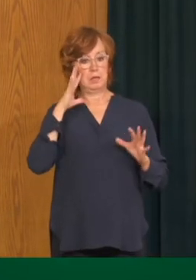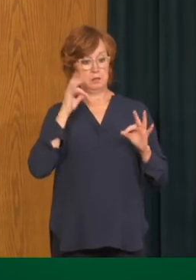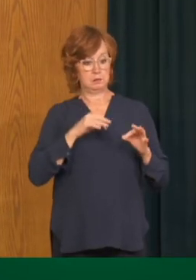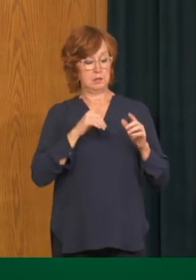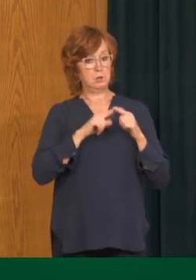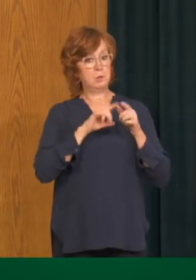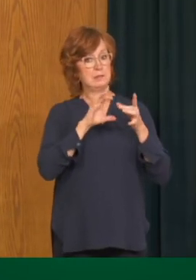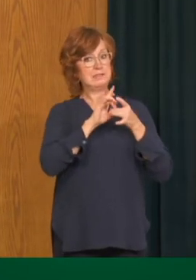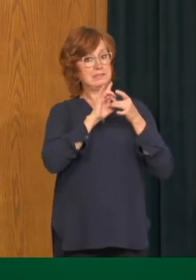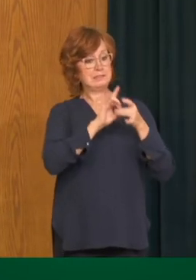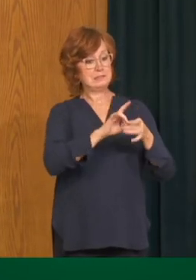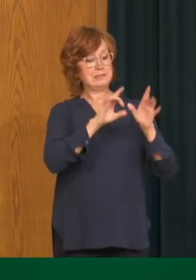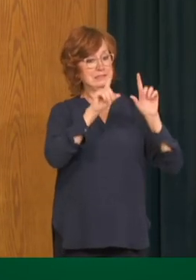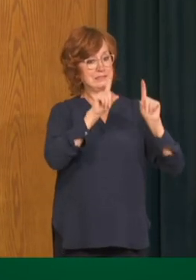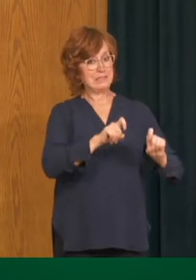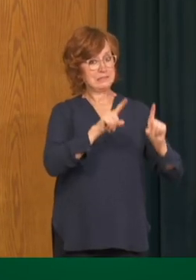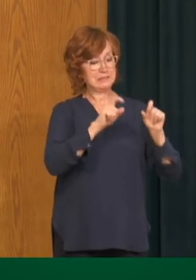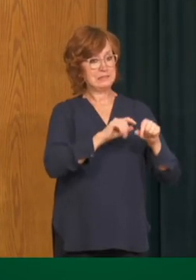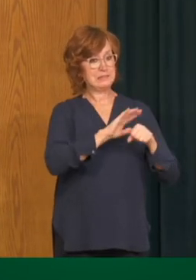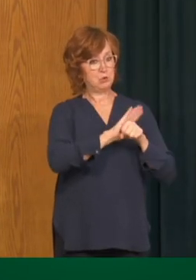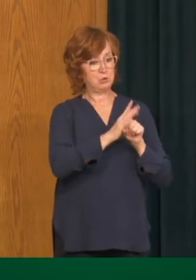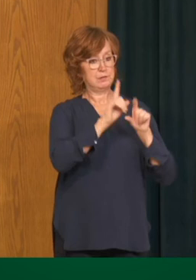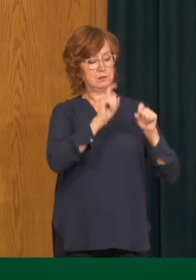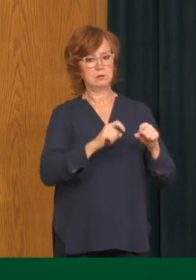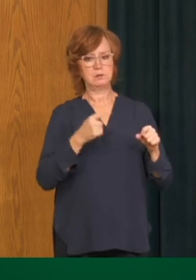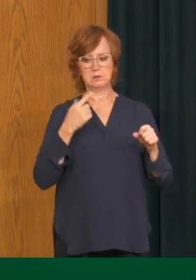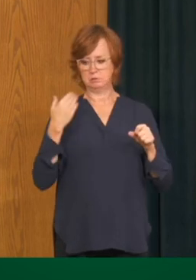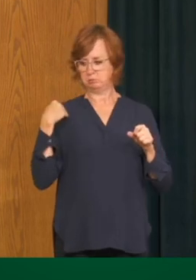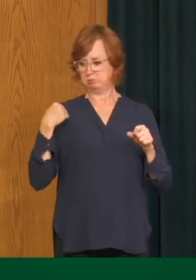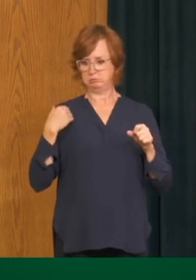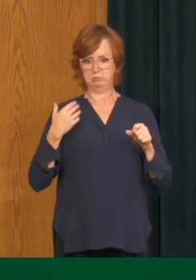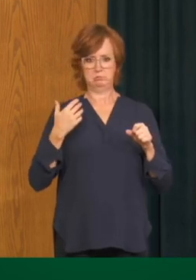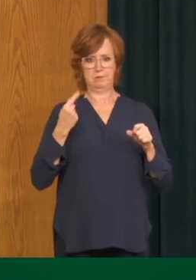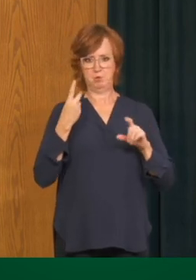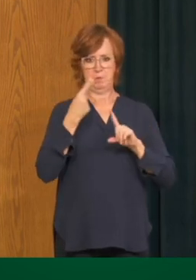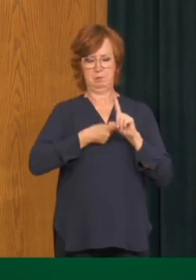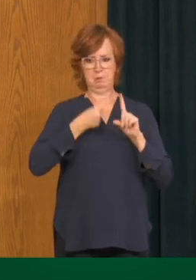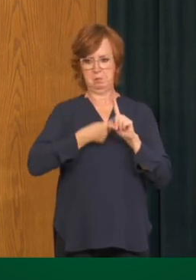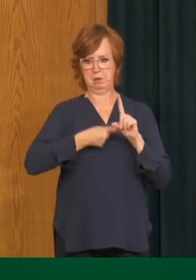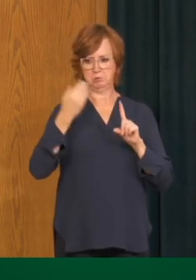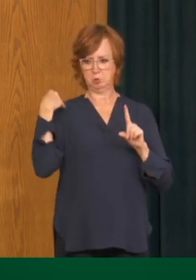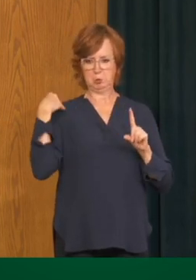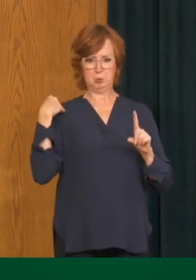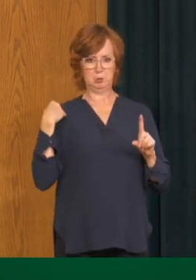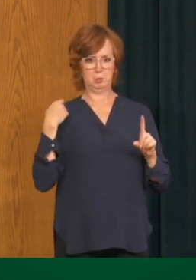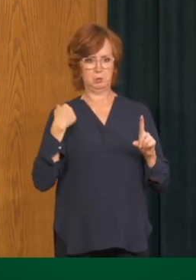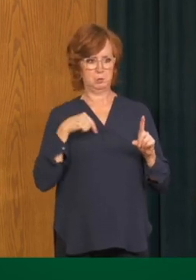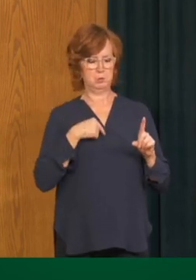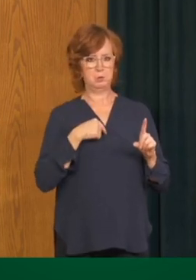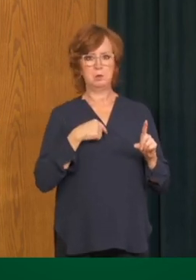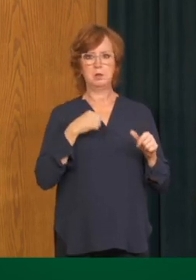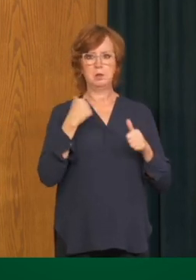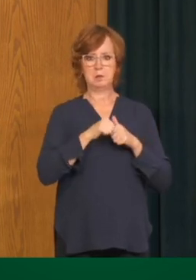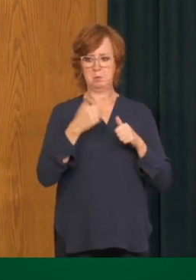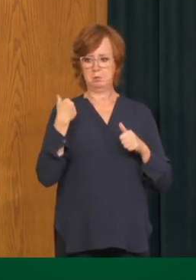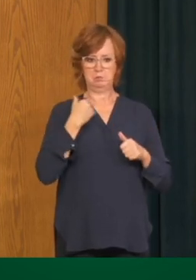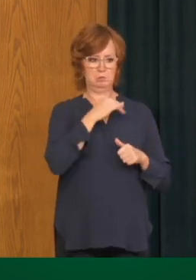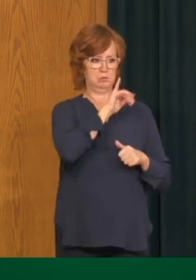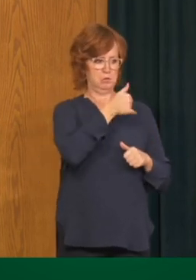has began some while ago when we started to ramp our testing up months ago. If we go back to